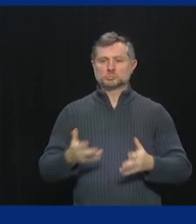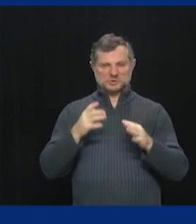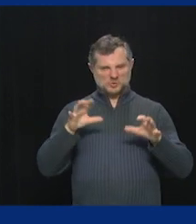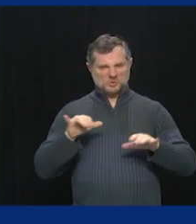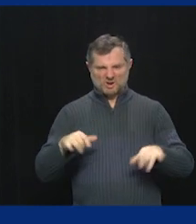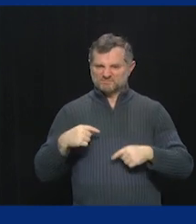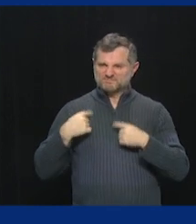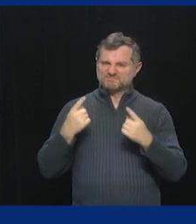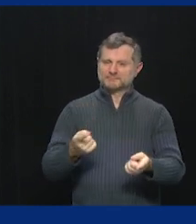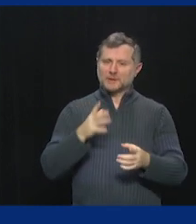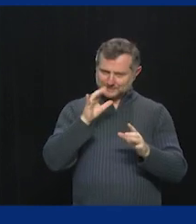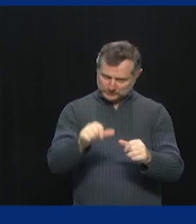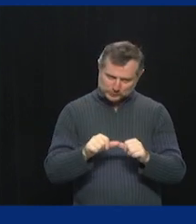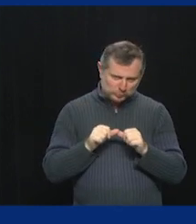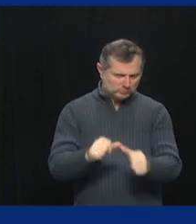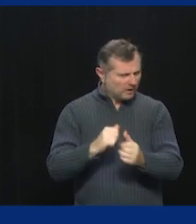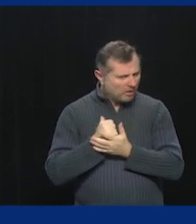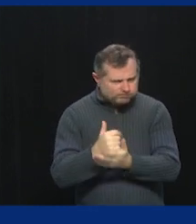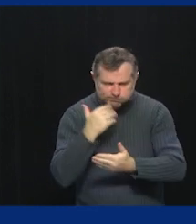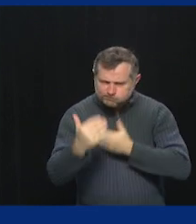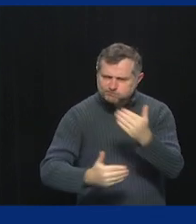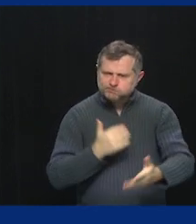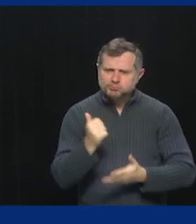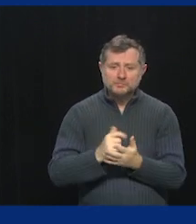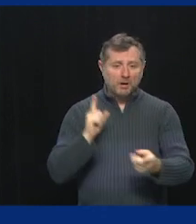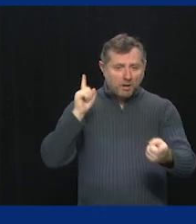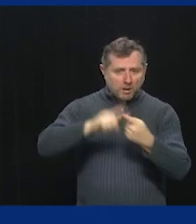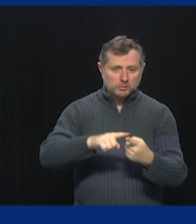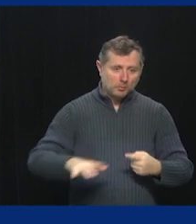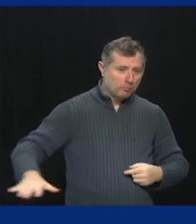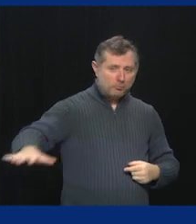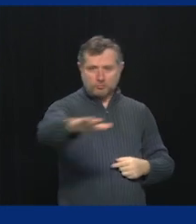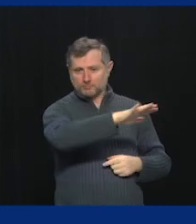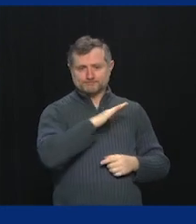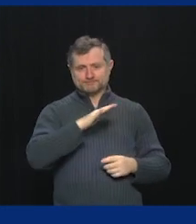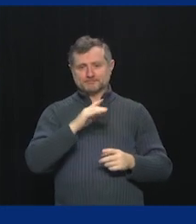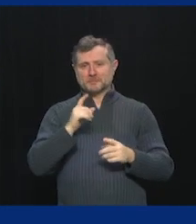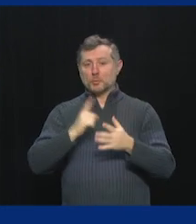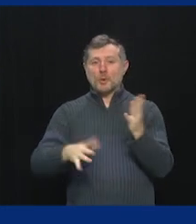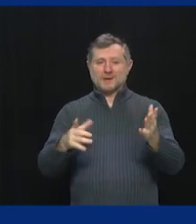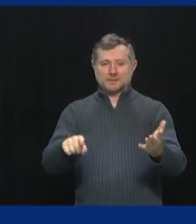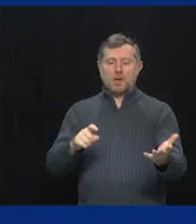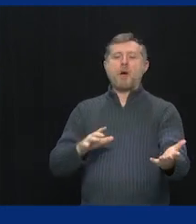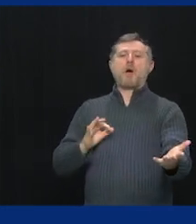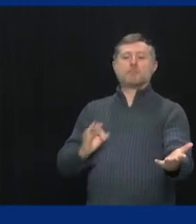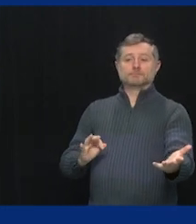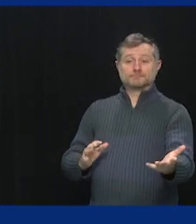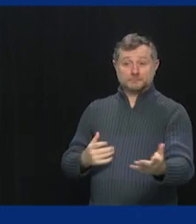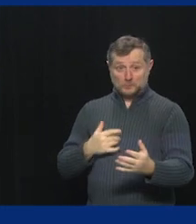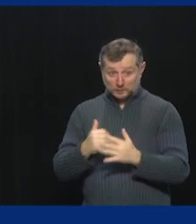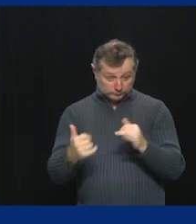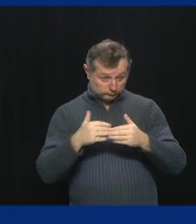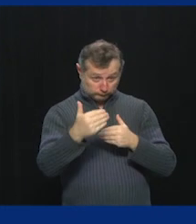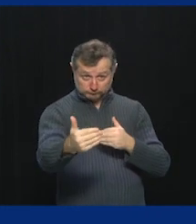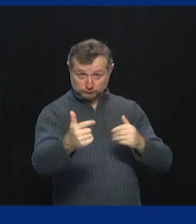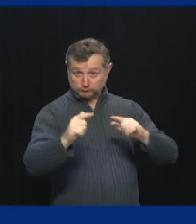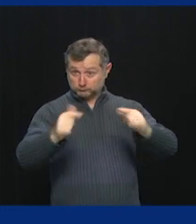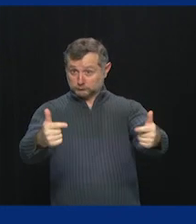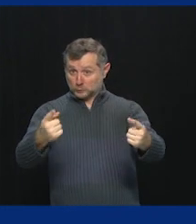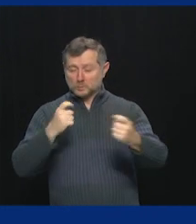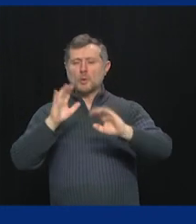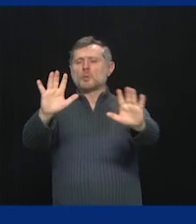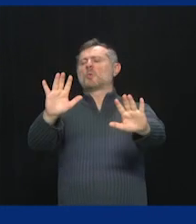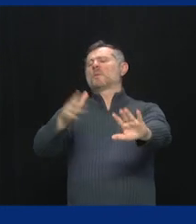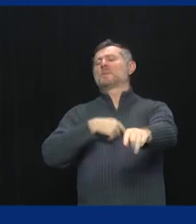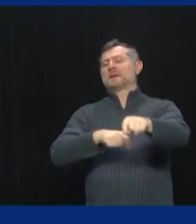we'll continue until we make sure that everyone has what they need. Are there any questions? First, I want to ask